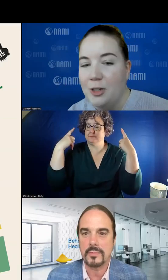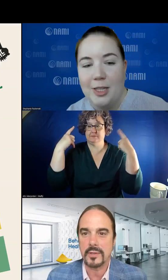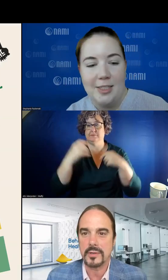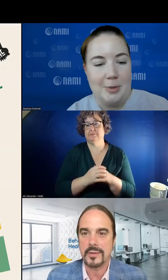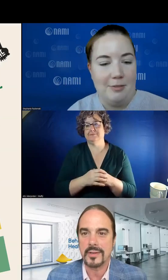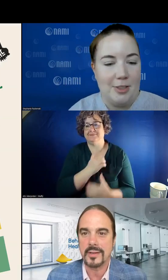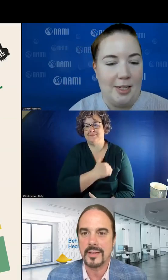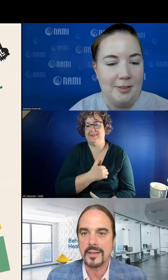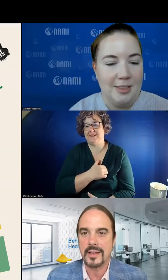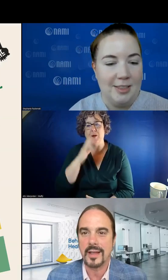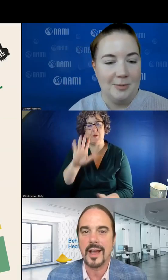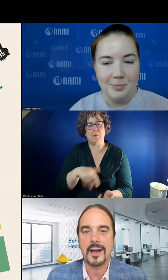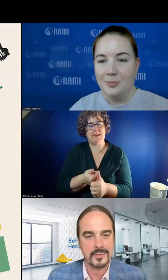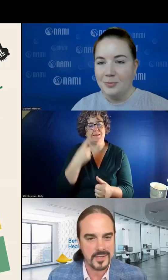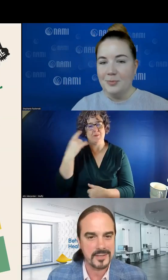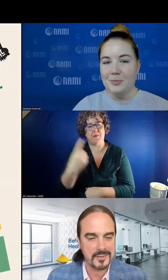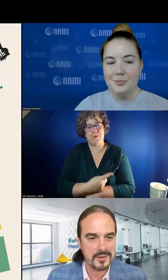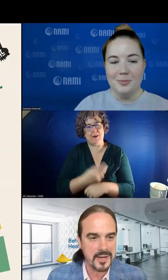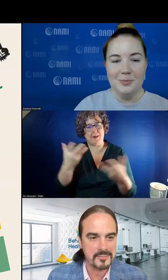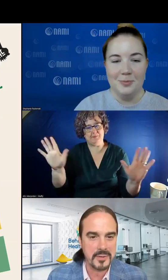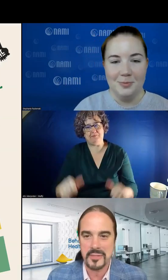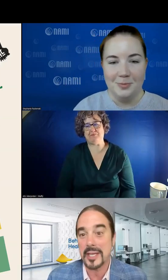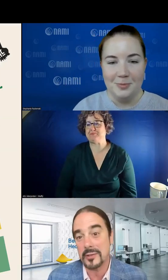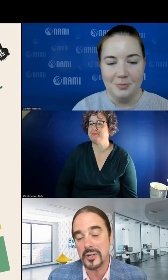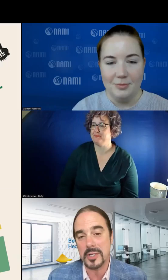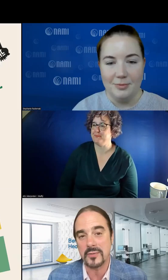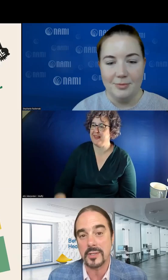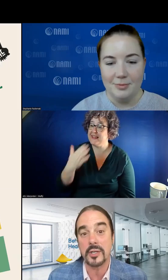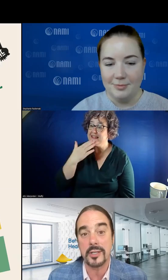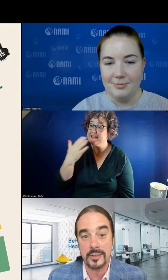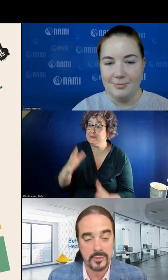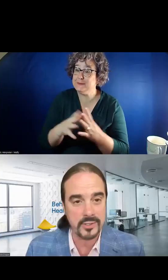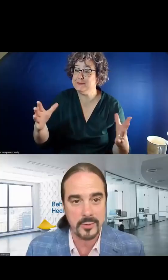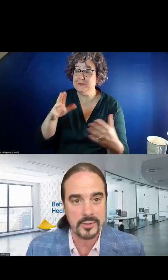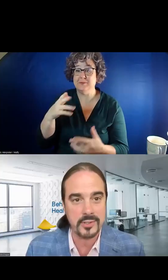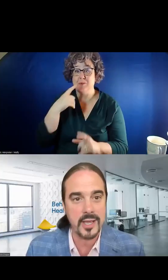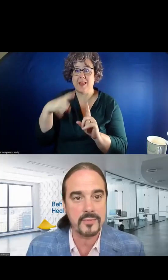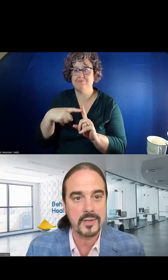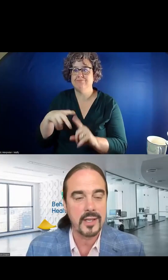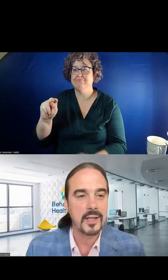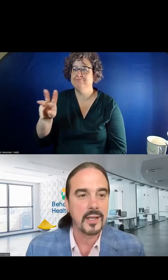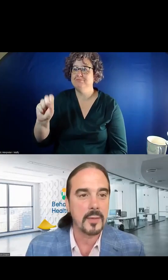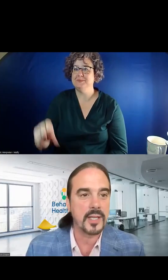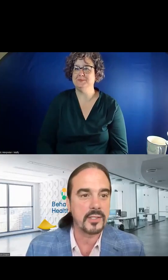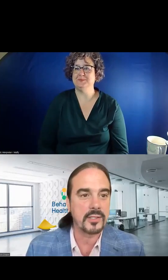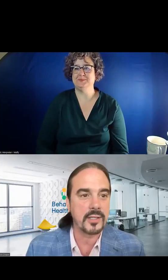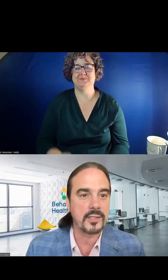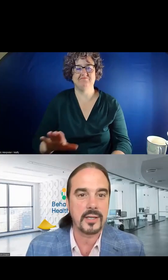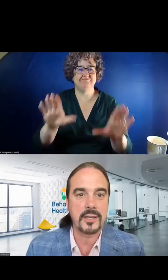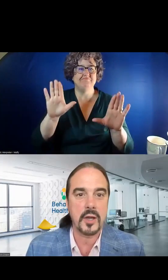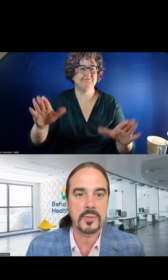Uh-oh. Sorry, no, that's the update for today. Okay. All right. Well, thank you so much for the good news. It's always good to have